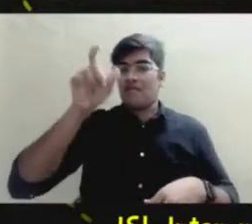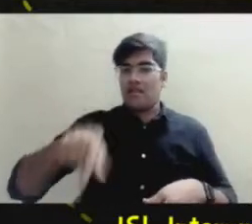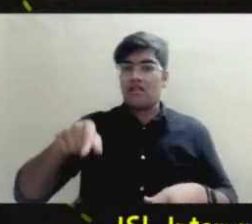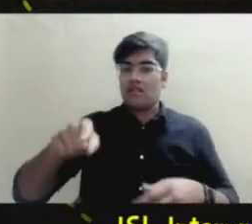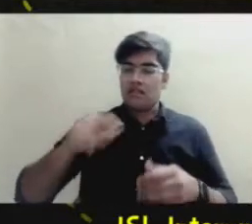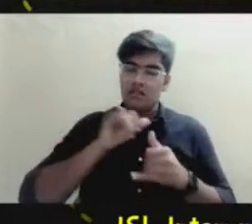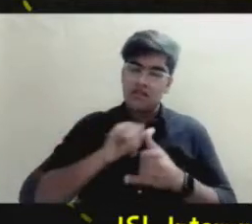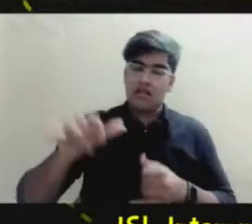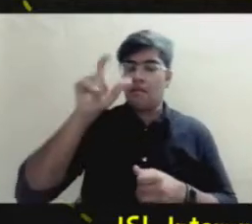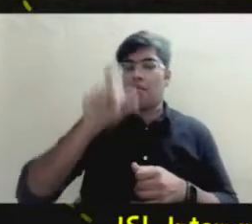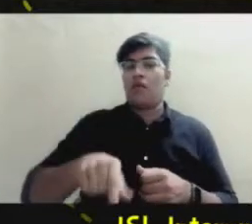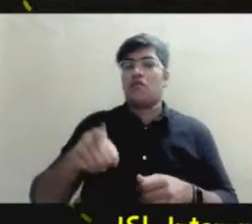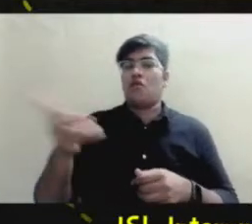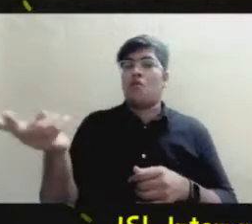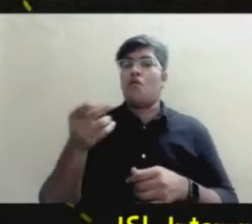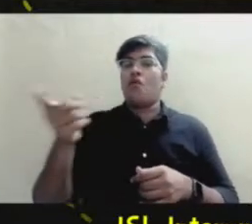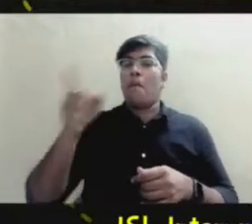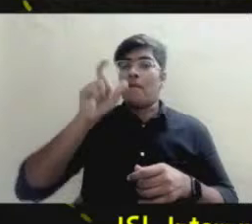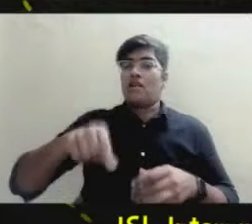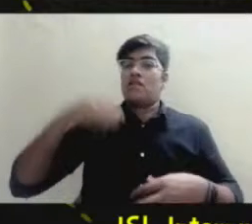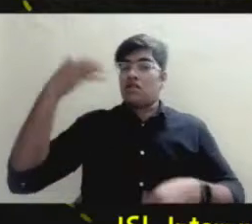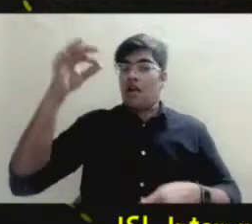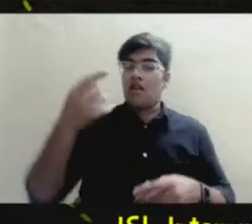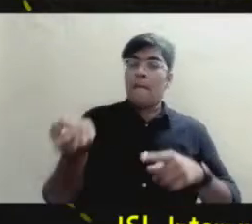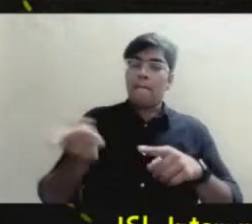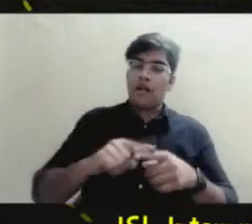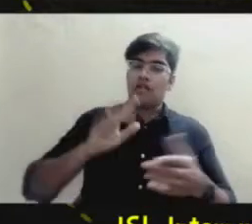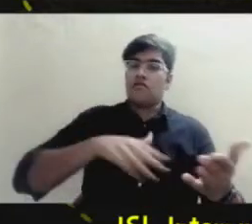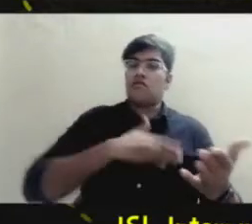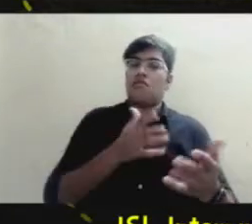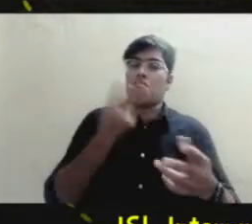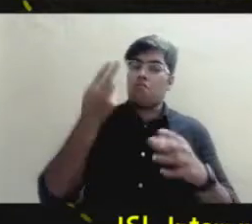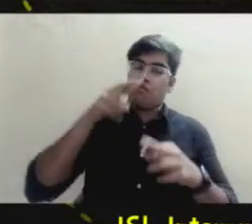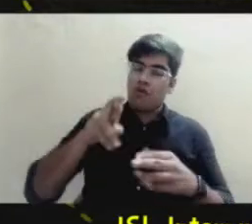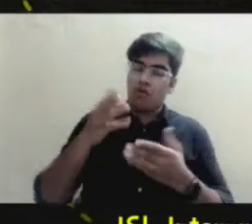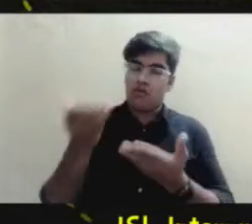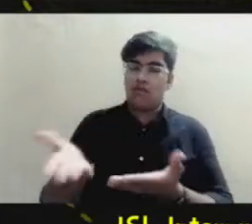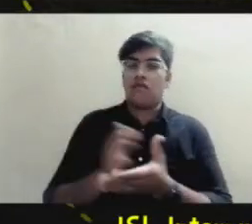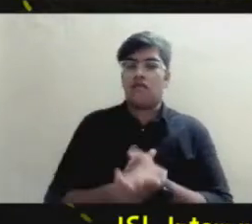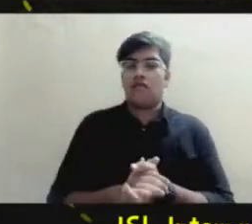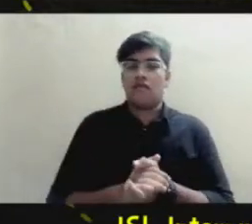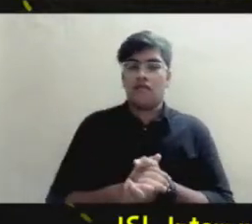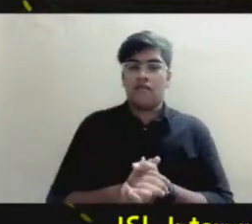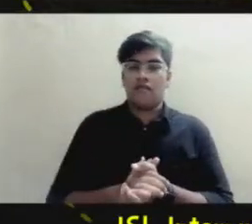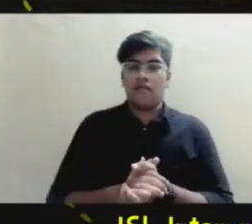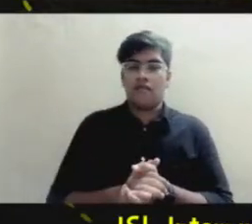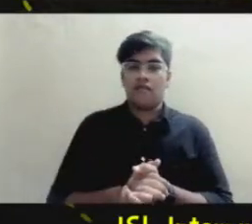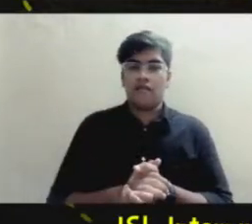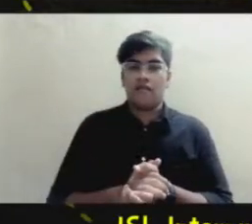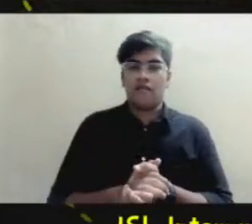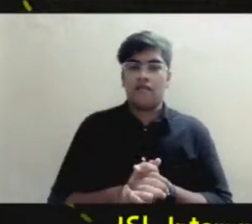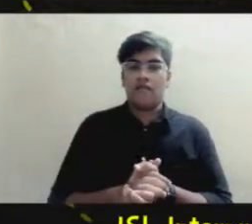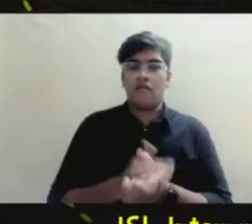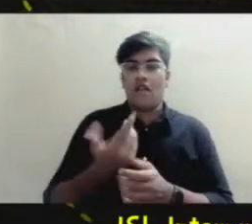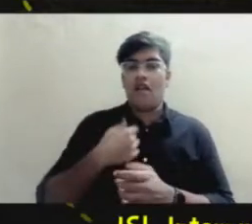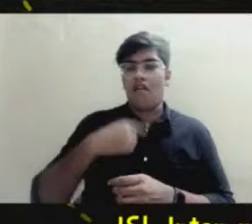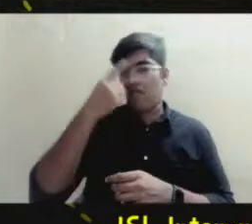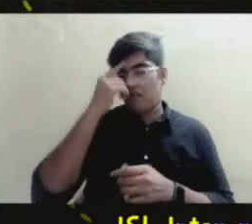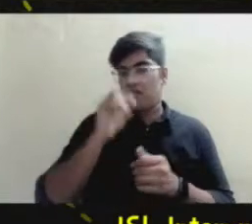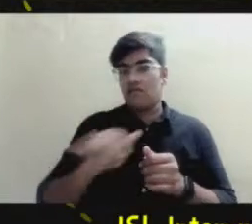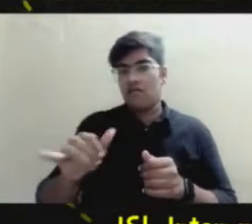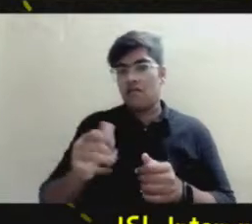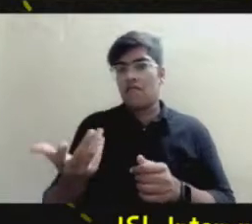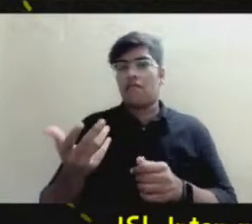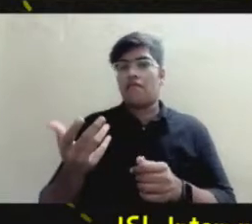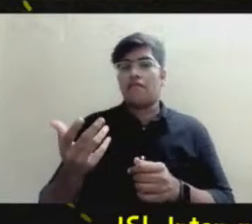could also dance and could also sing. But I also think that, for example,